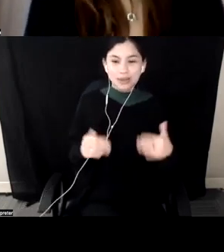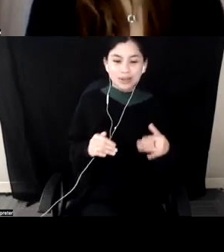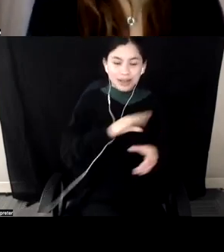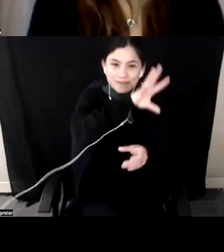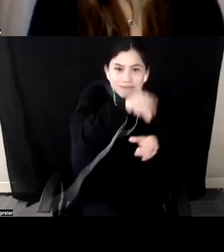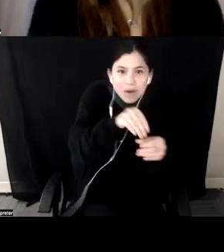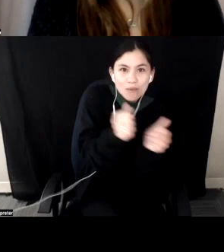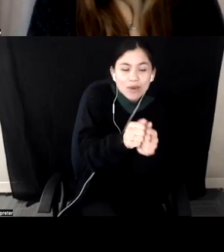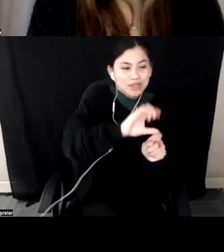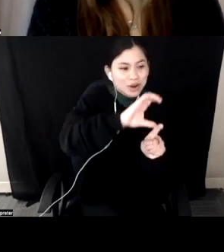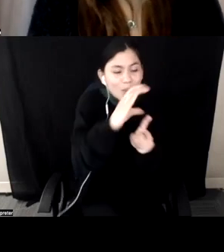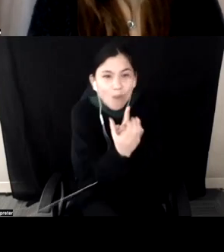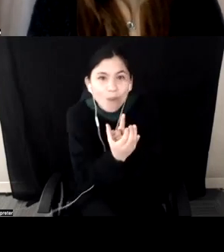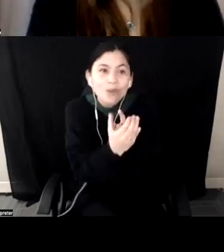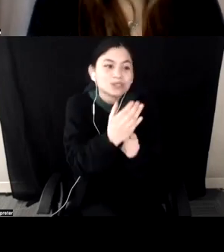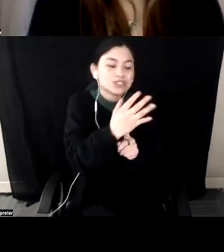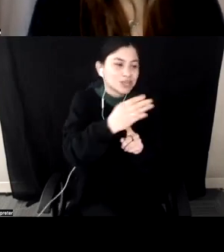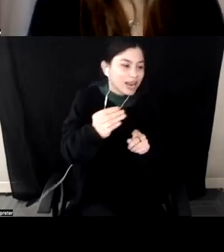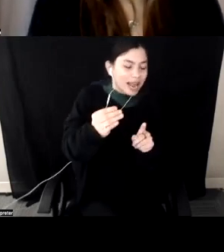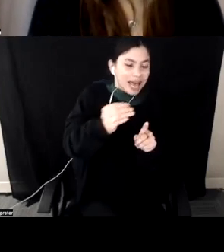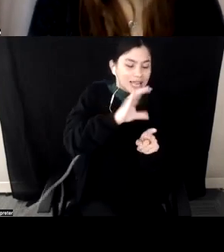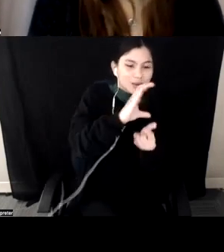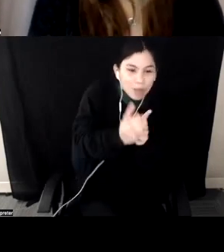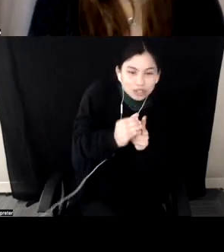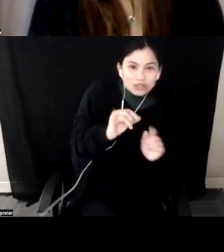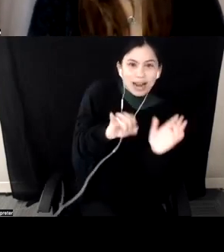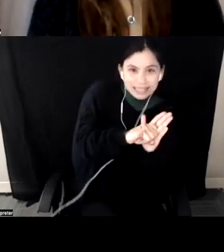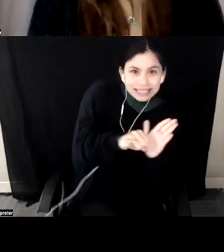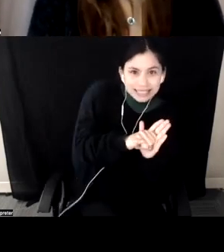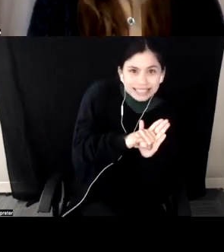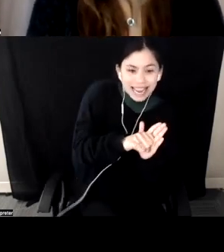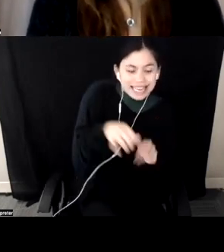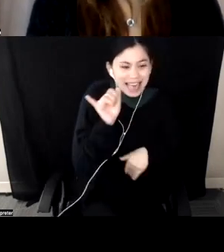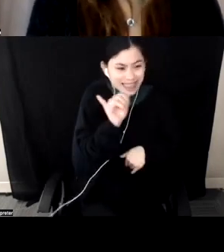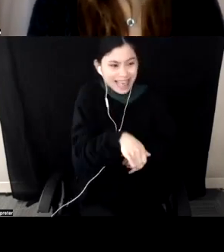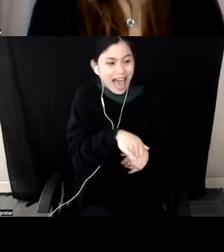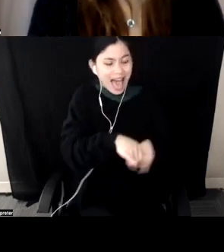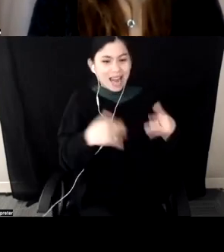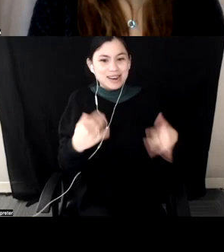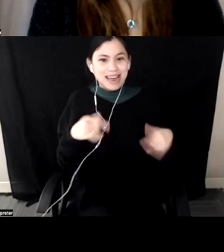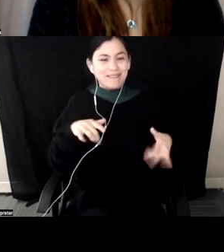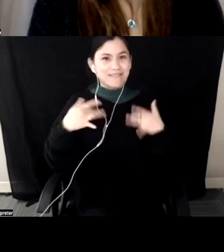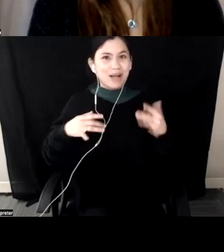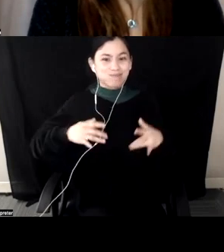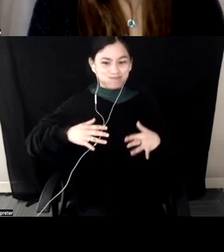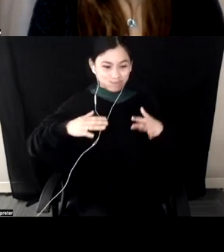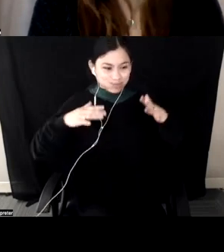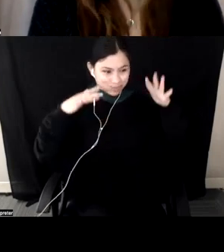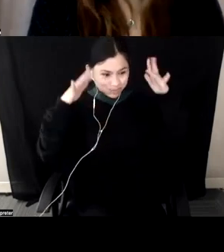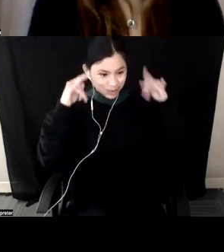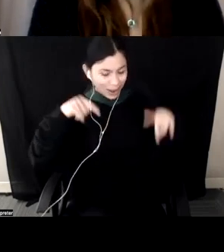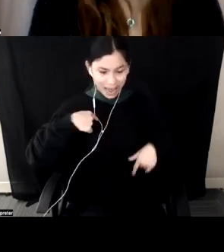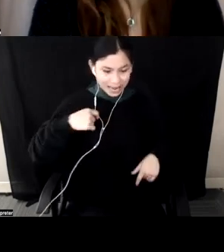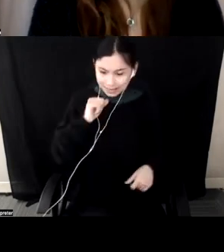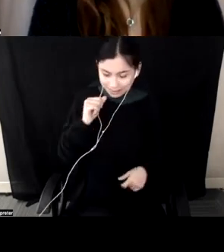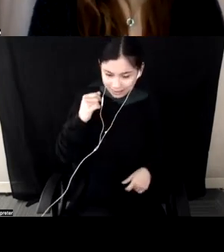involved in their cultural acceptance, and it was a little overwhelming for me. I wasn't sure if I was going to fit